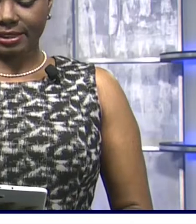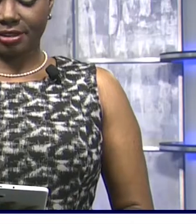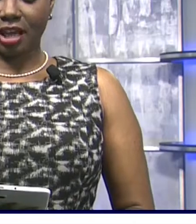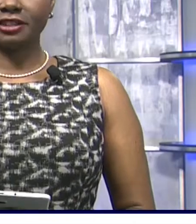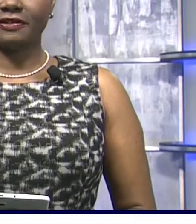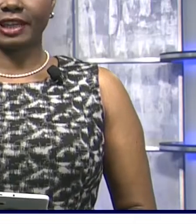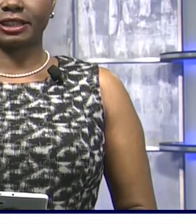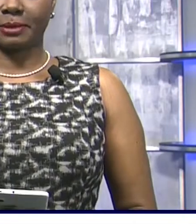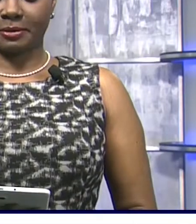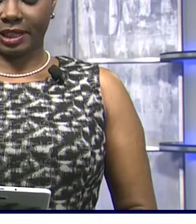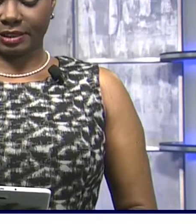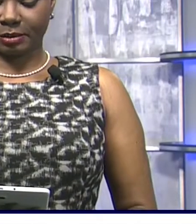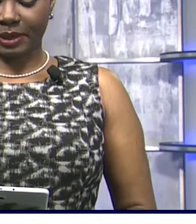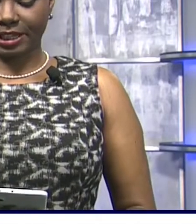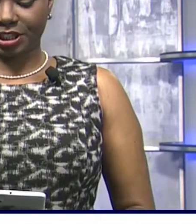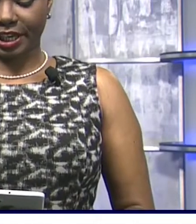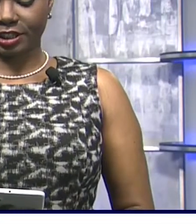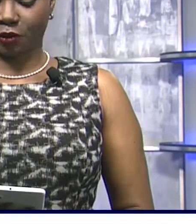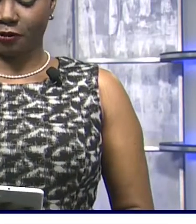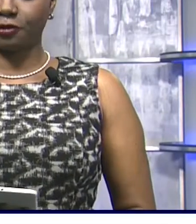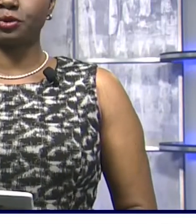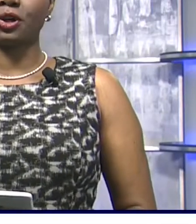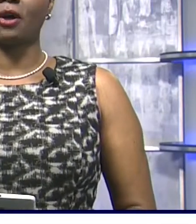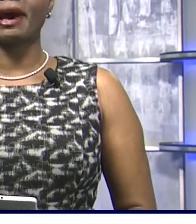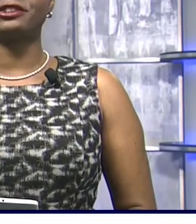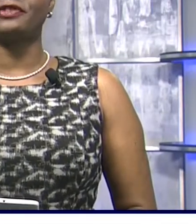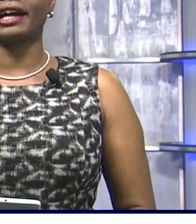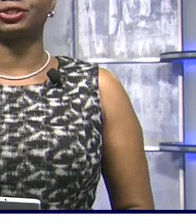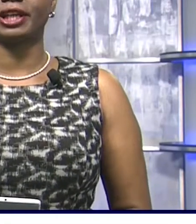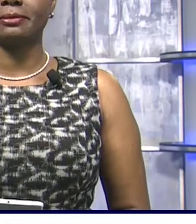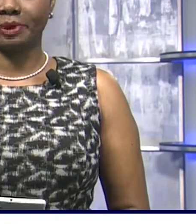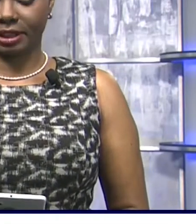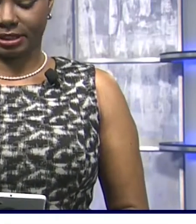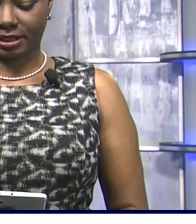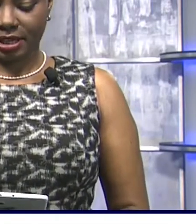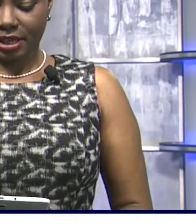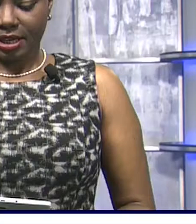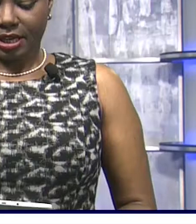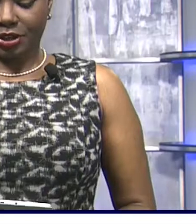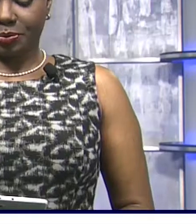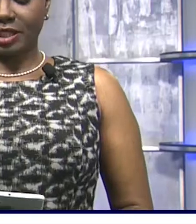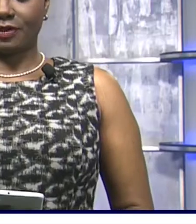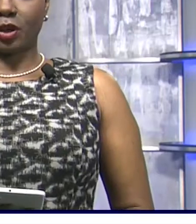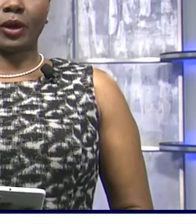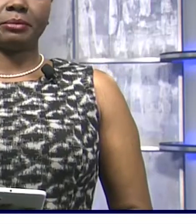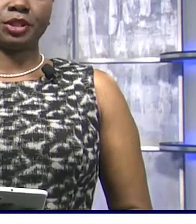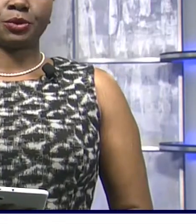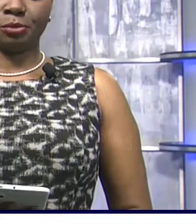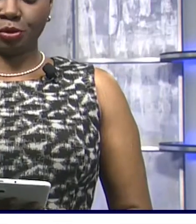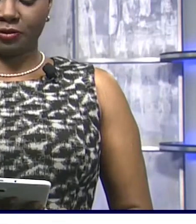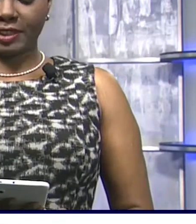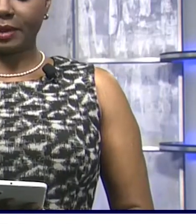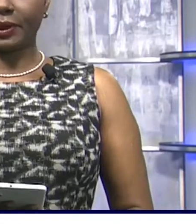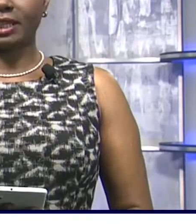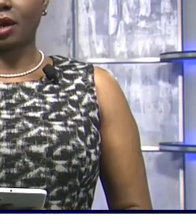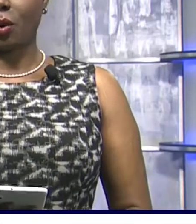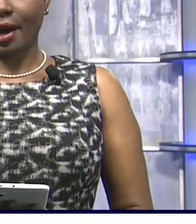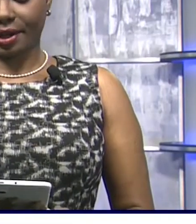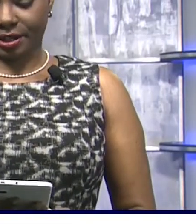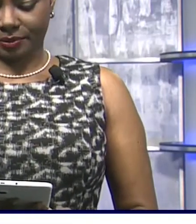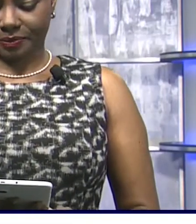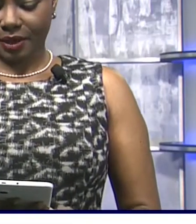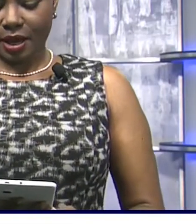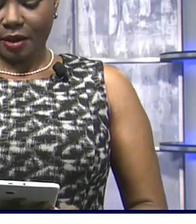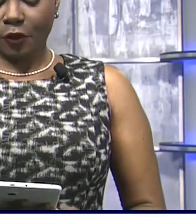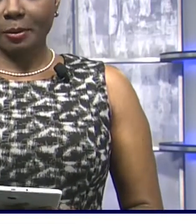COVID-19 has not affected Barbados' supply chains for food or manufacturing inputs. A new piece of equipment to remove seaweed